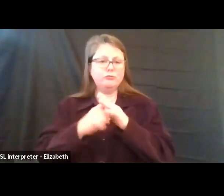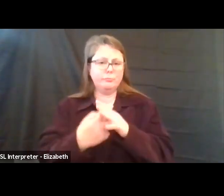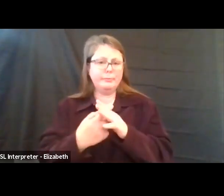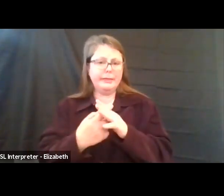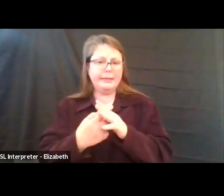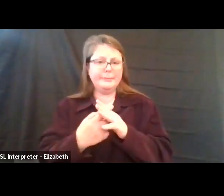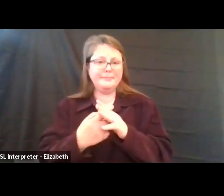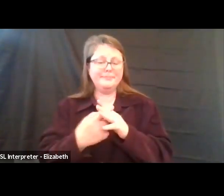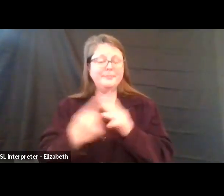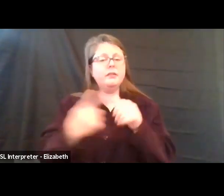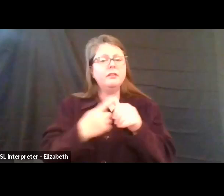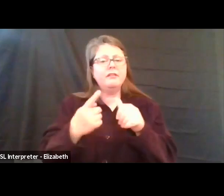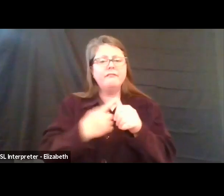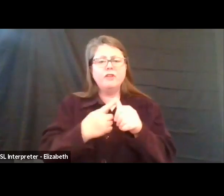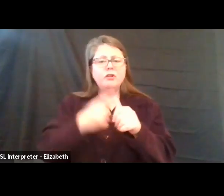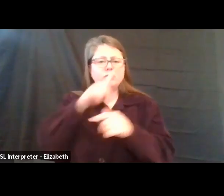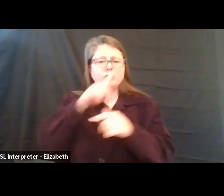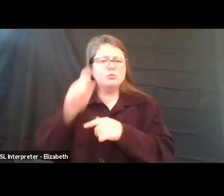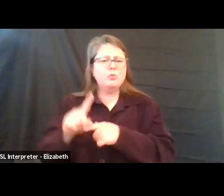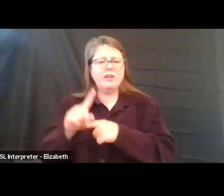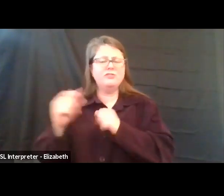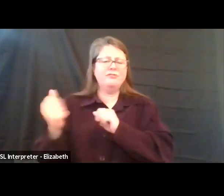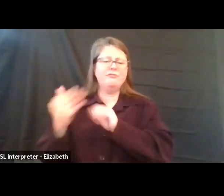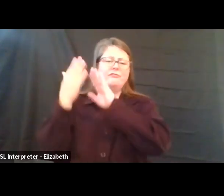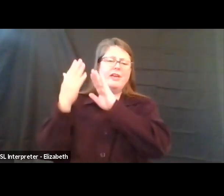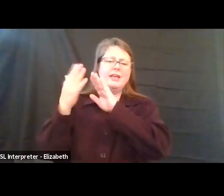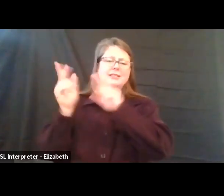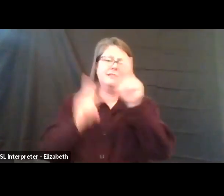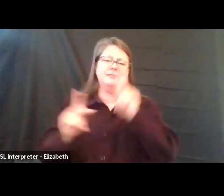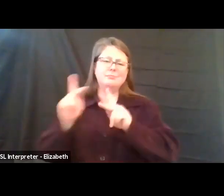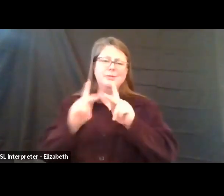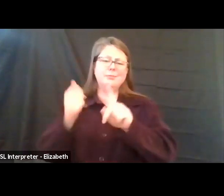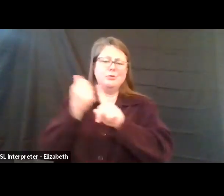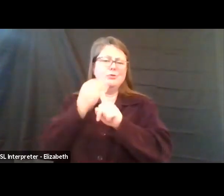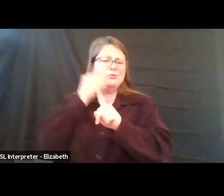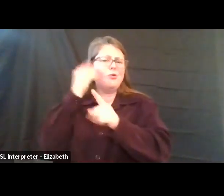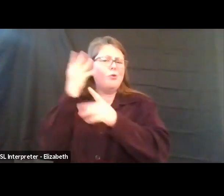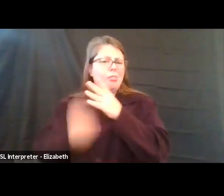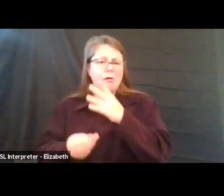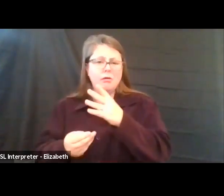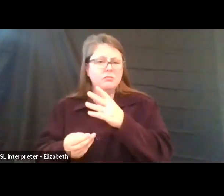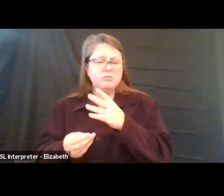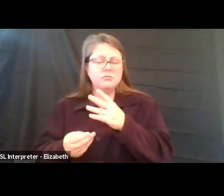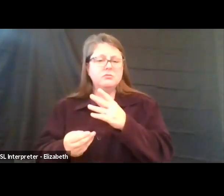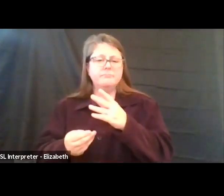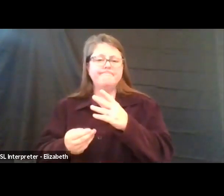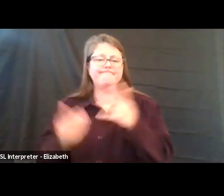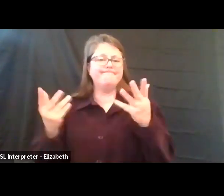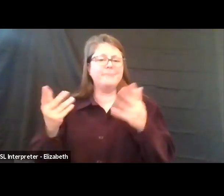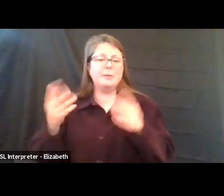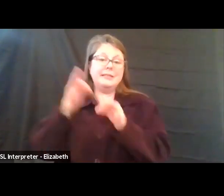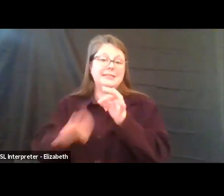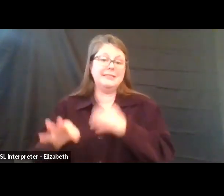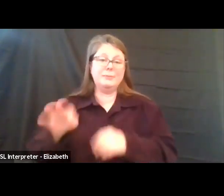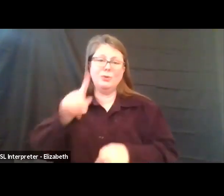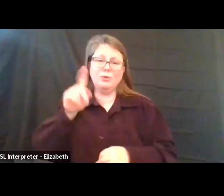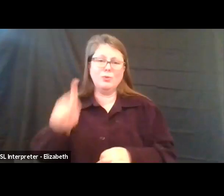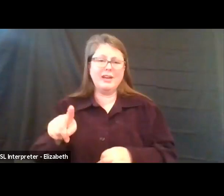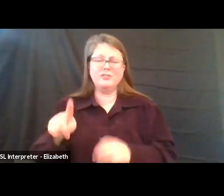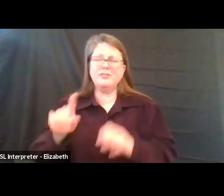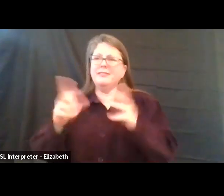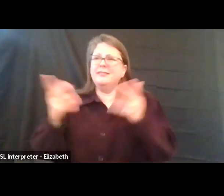facing anyone who has lost their home in the fire may be the very simple question of how to prove that you were ever an owner